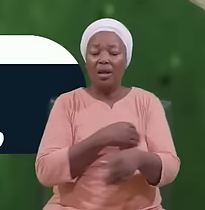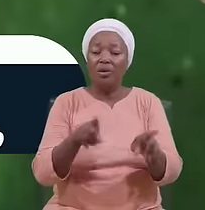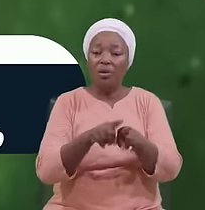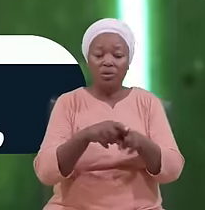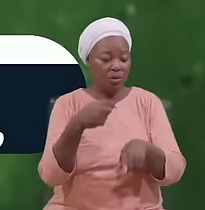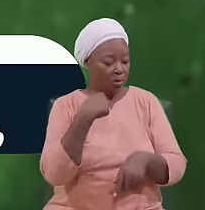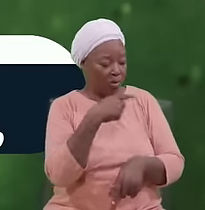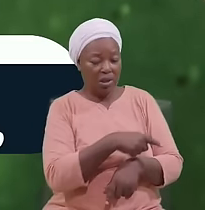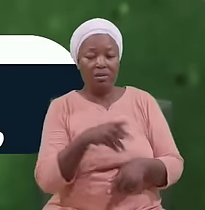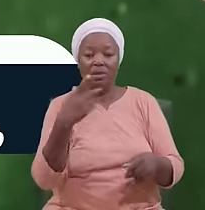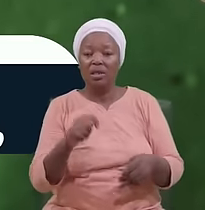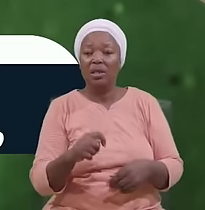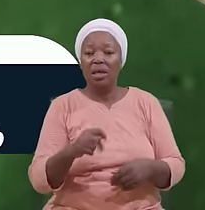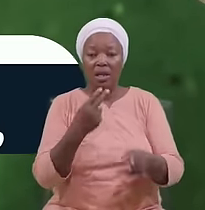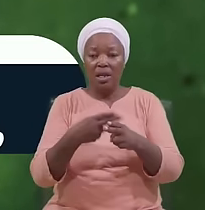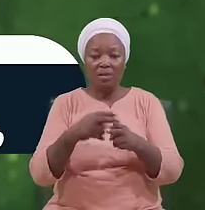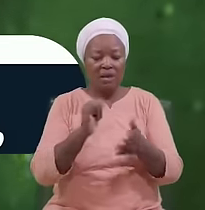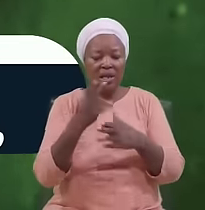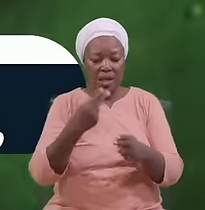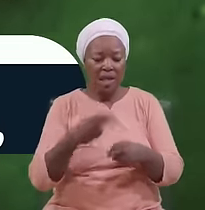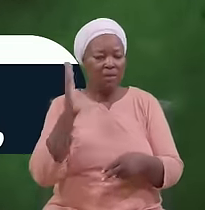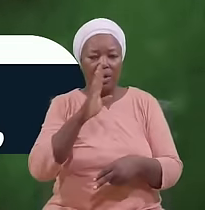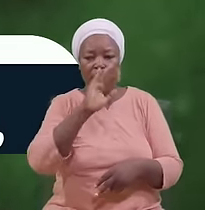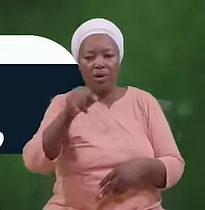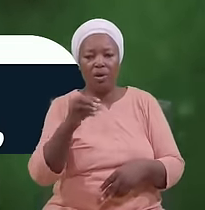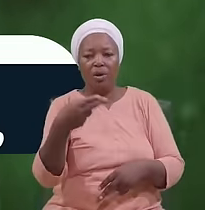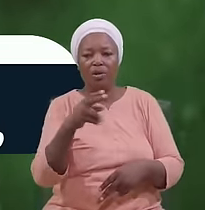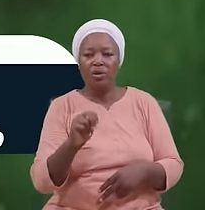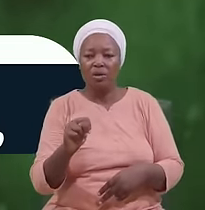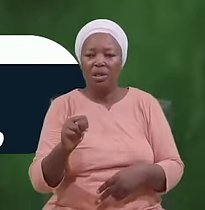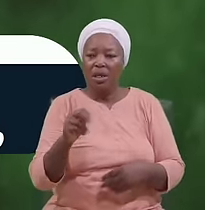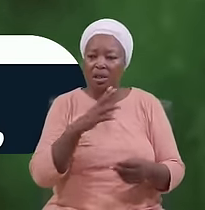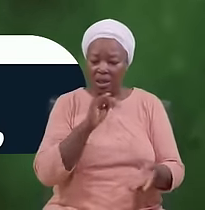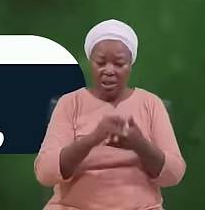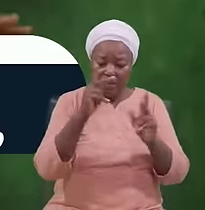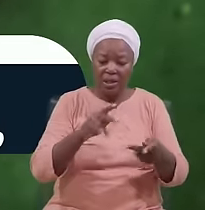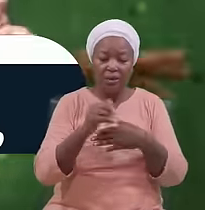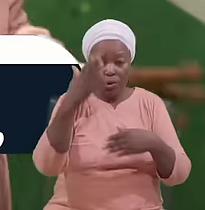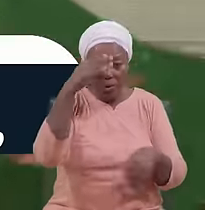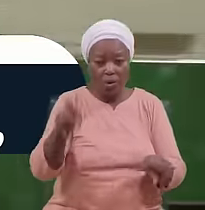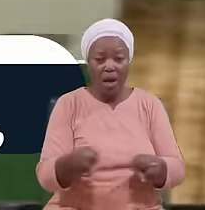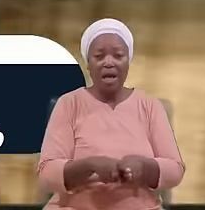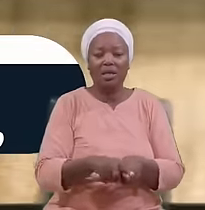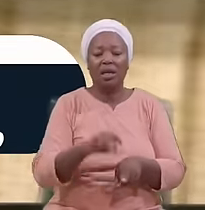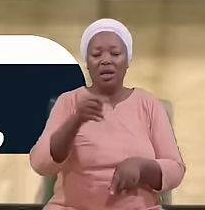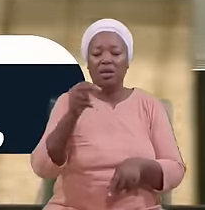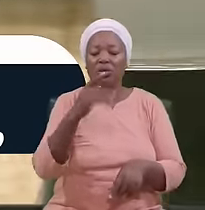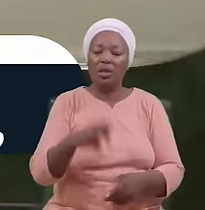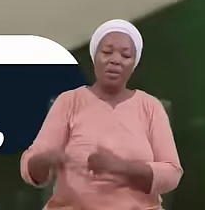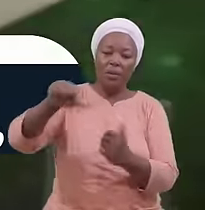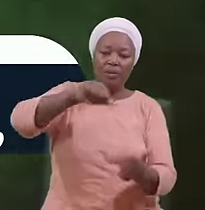the name. The name will be John. That the person will know as John the Baptist. And he said, it will be